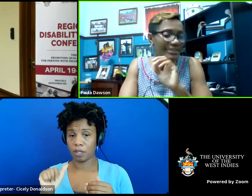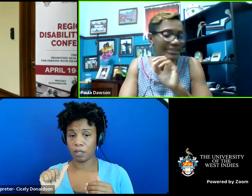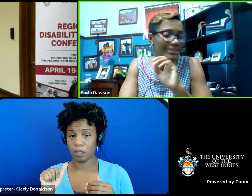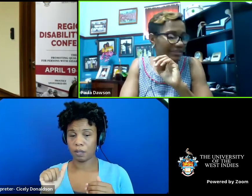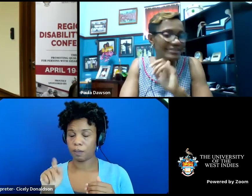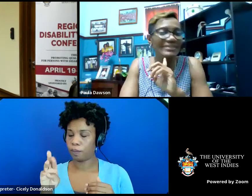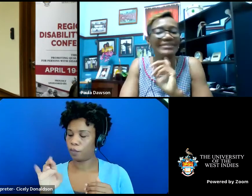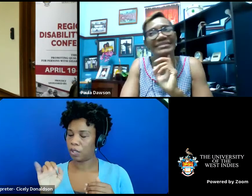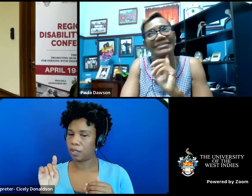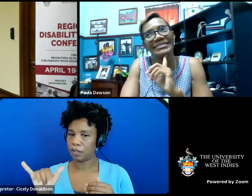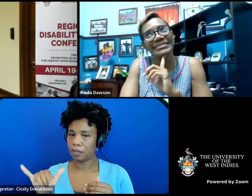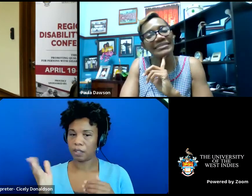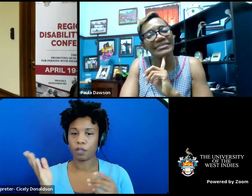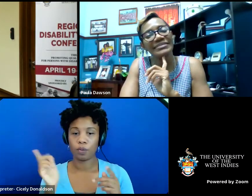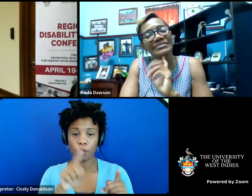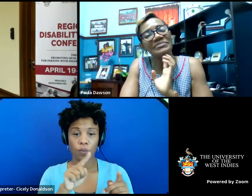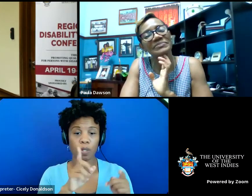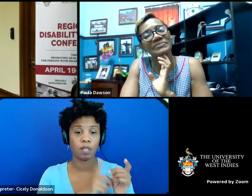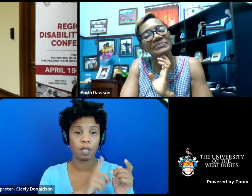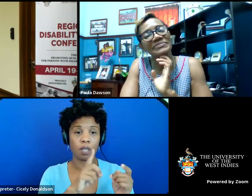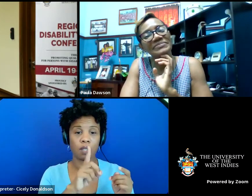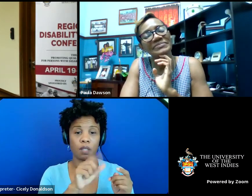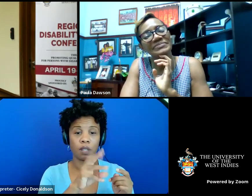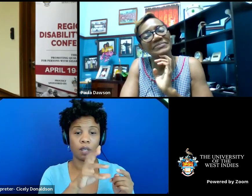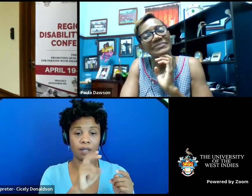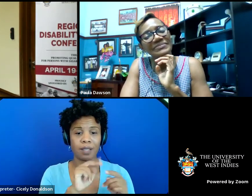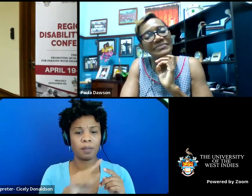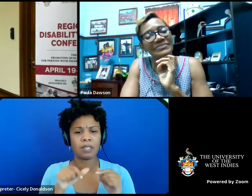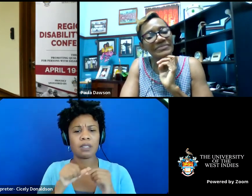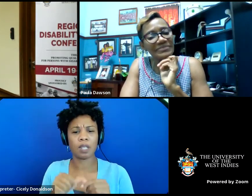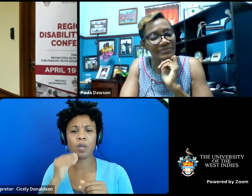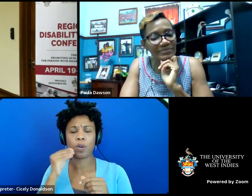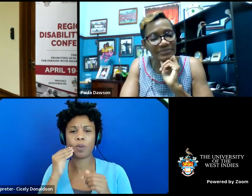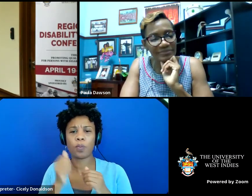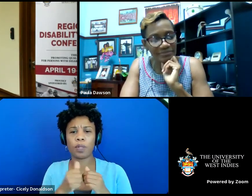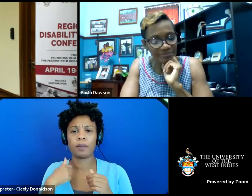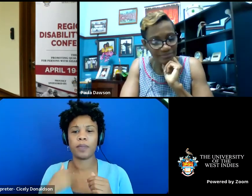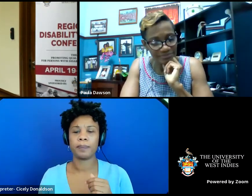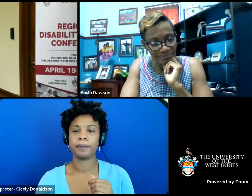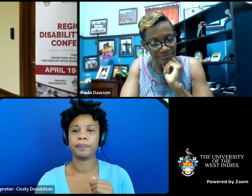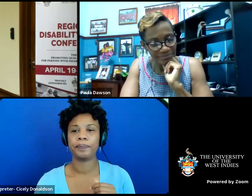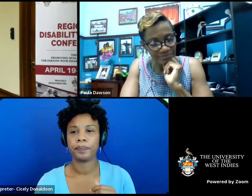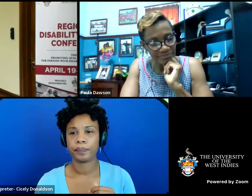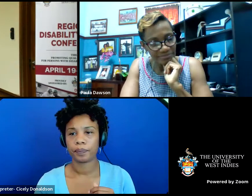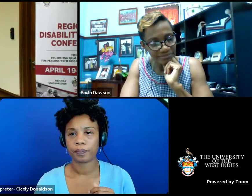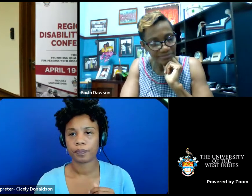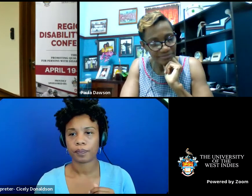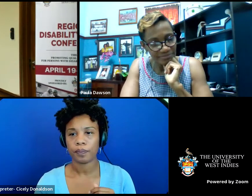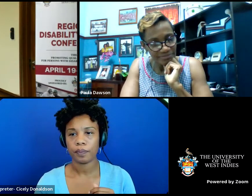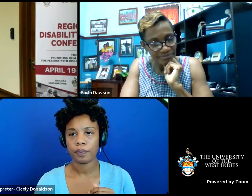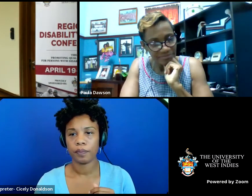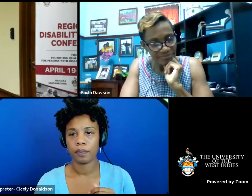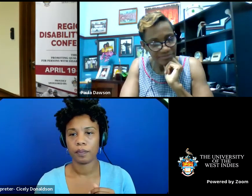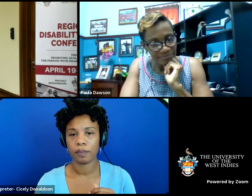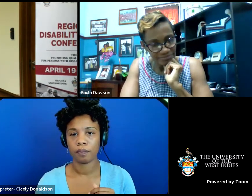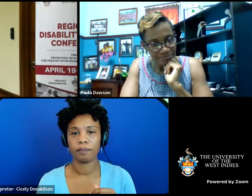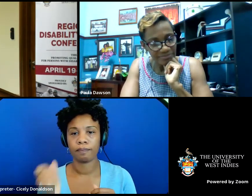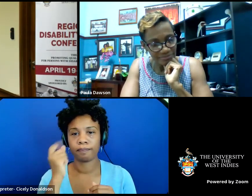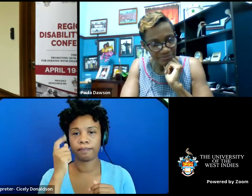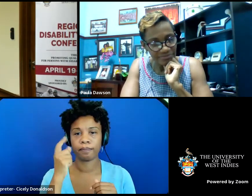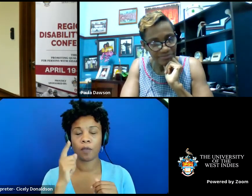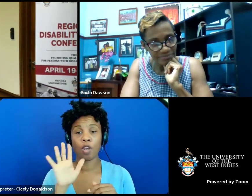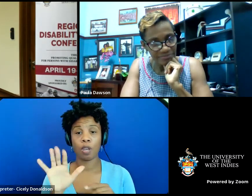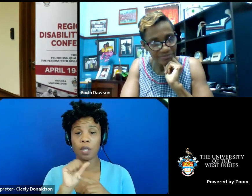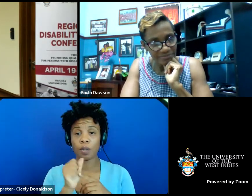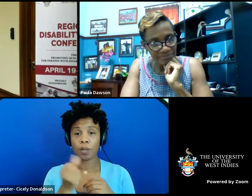I encounter with her, even though she sits, she has poor coordination,